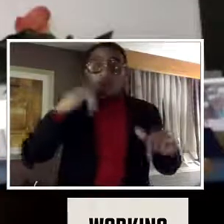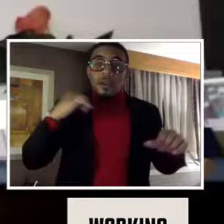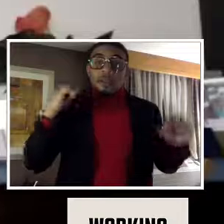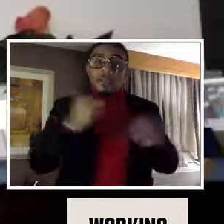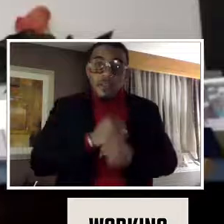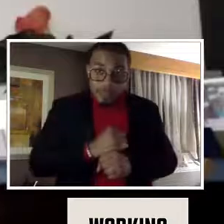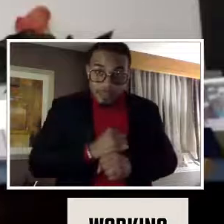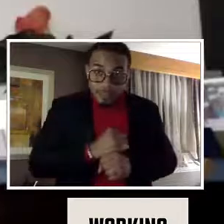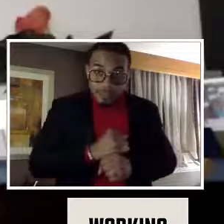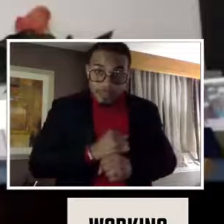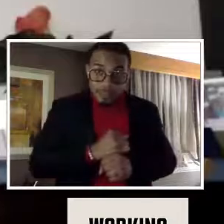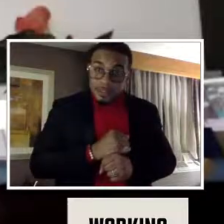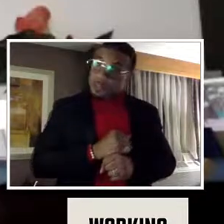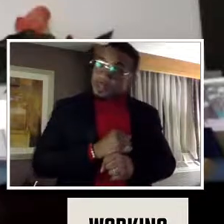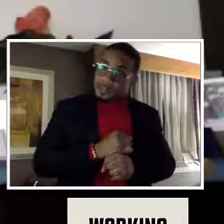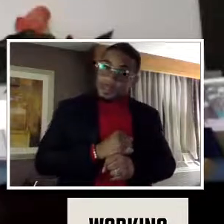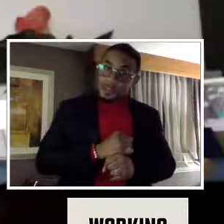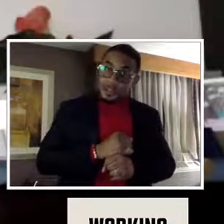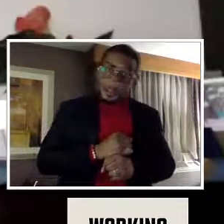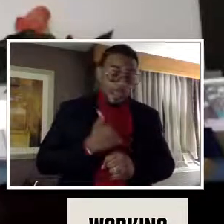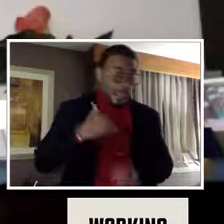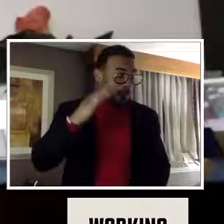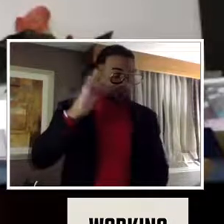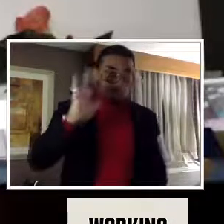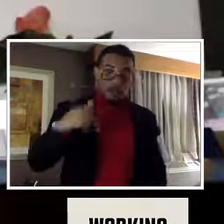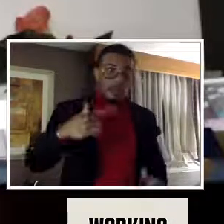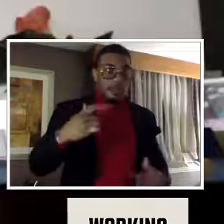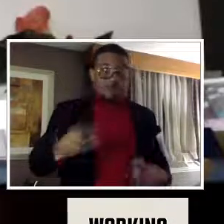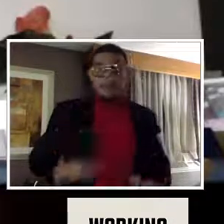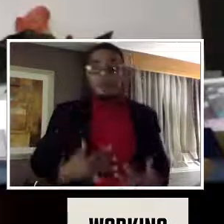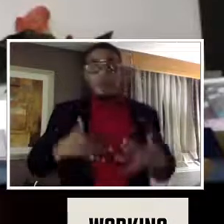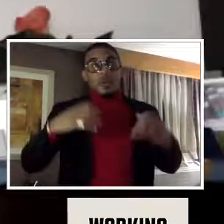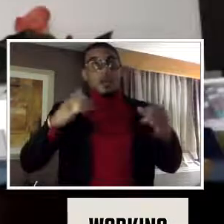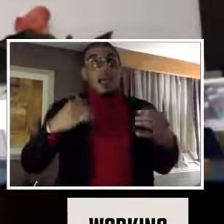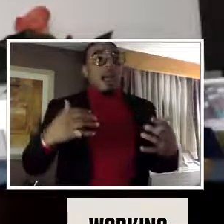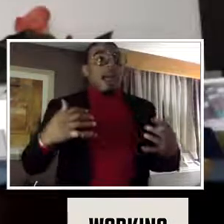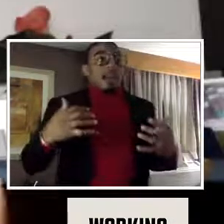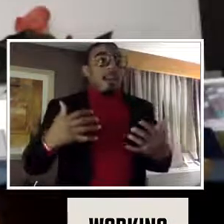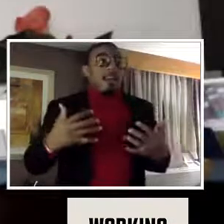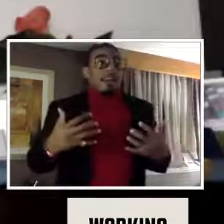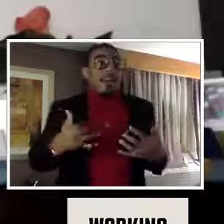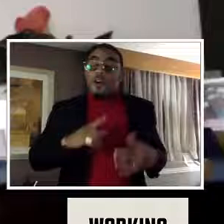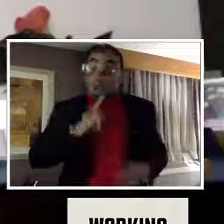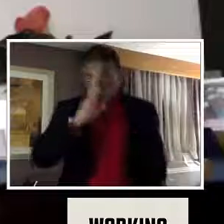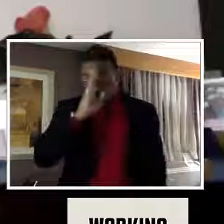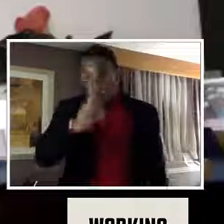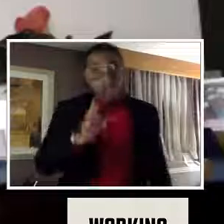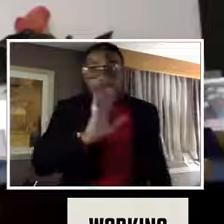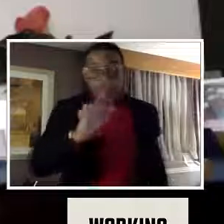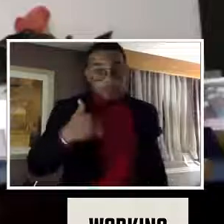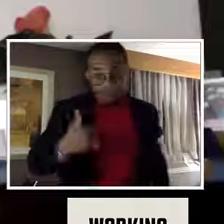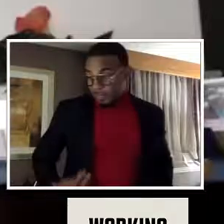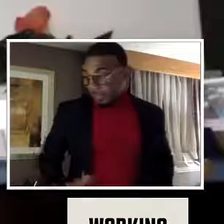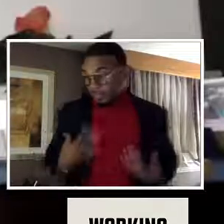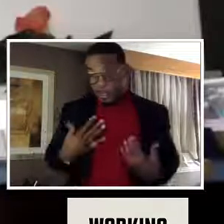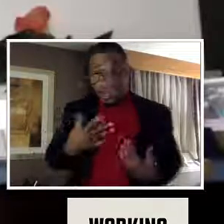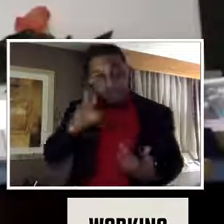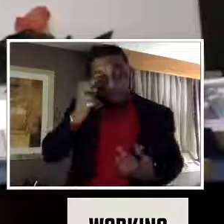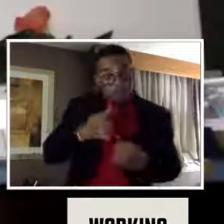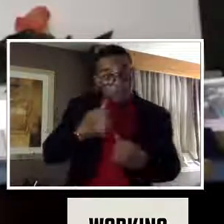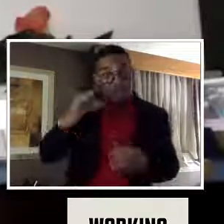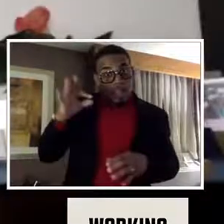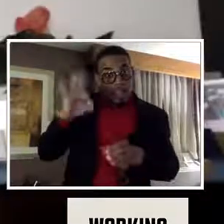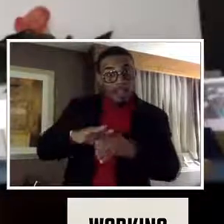fight. And I've never been this inspired. Real talk, have never been this inspired listening to